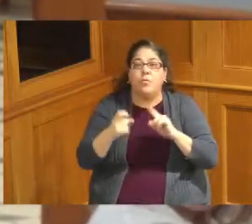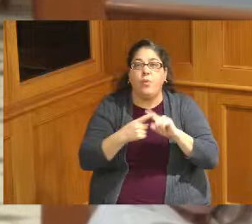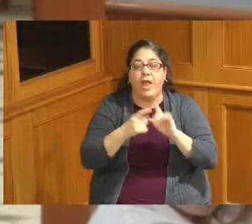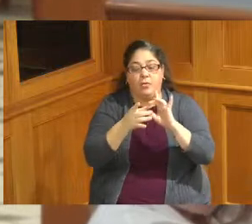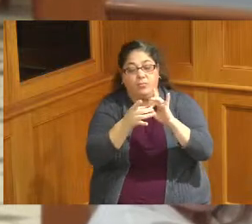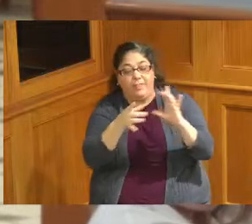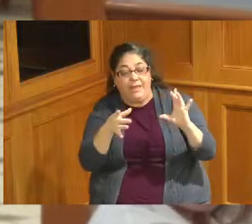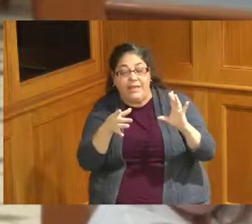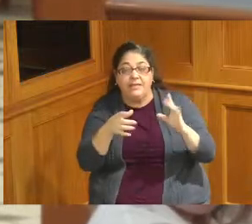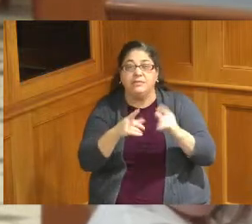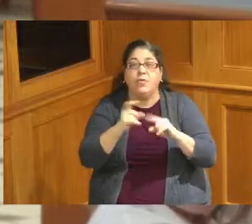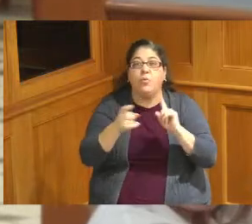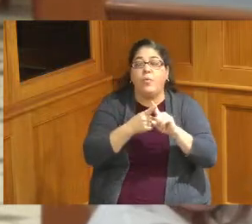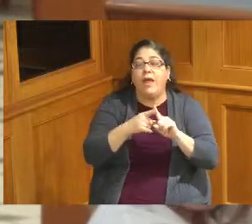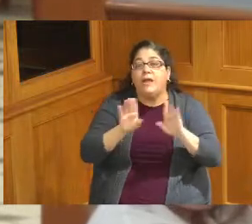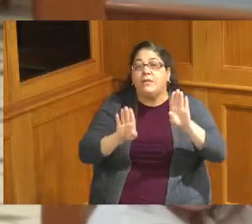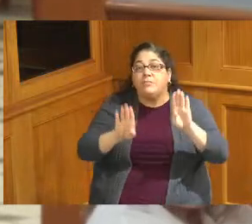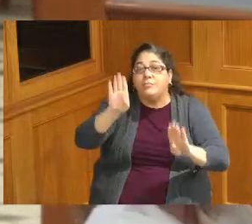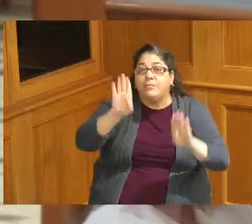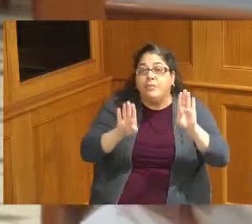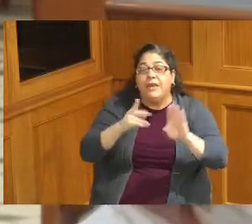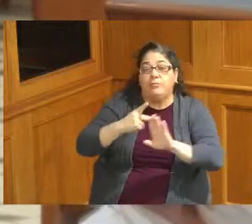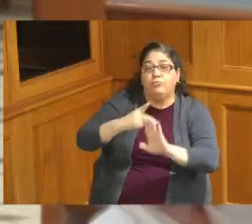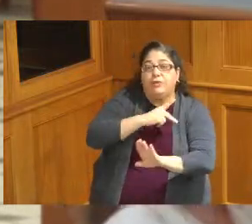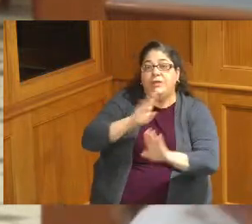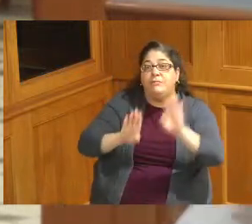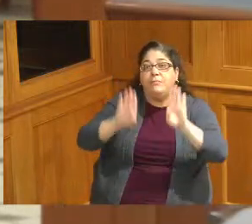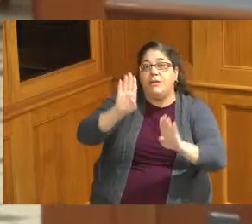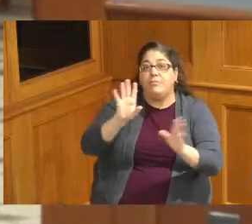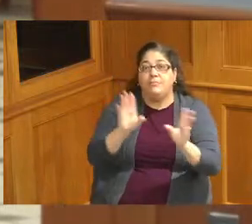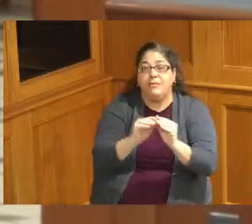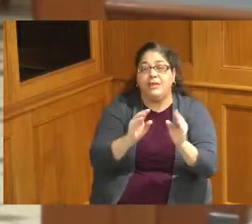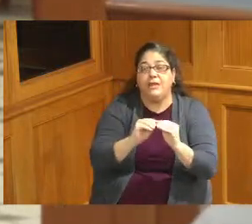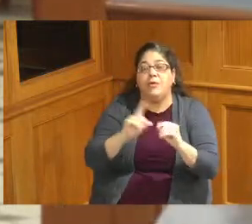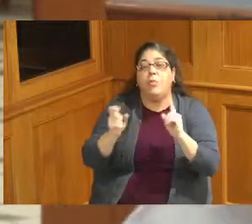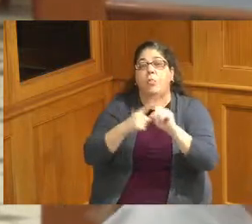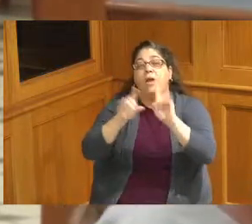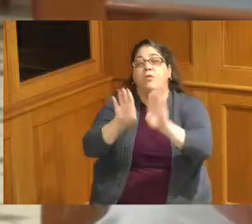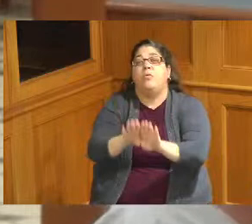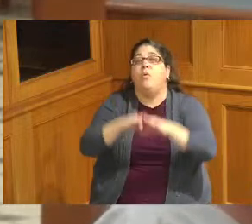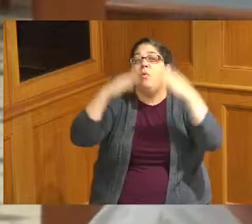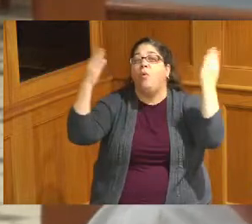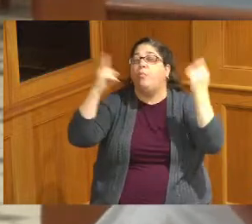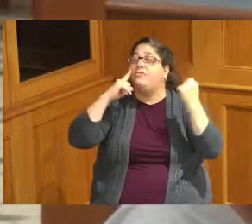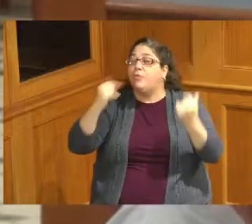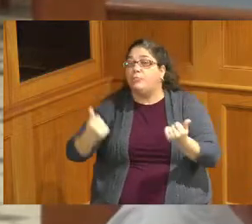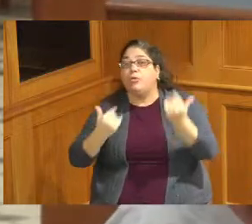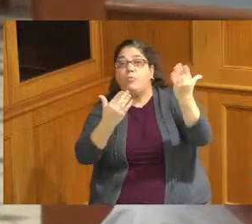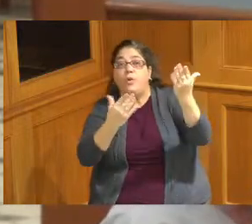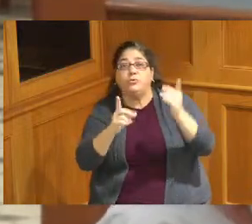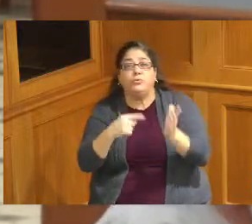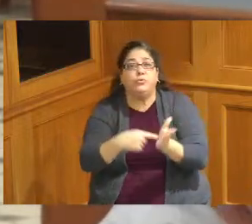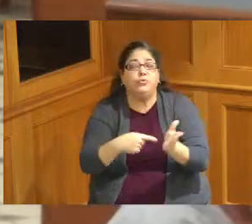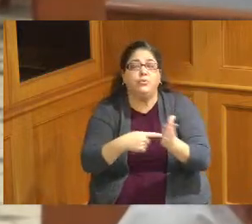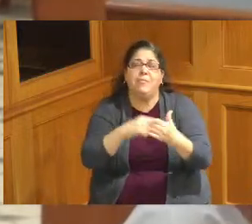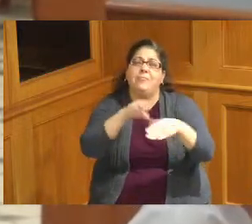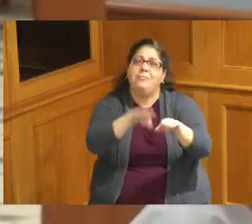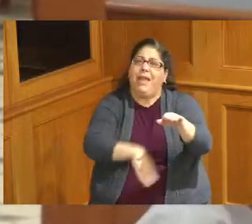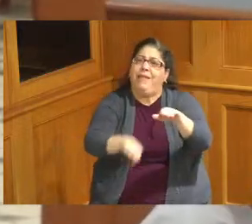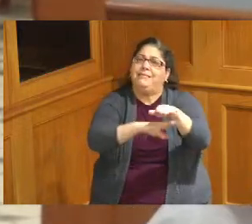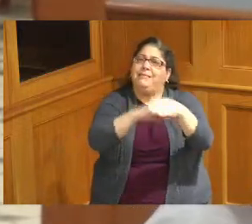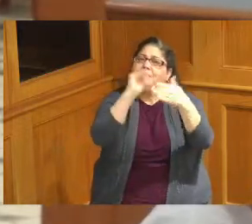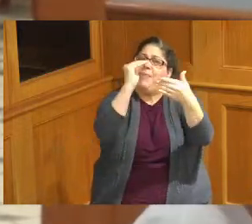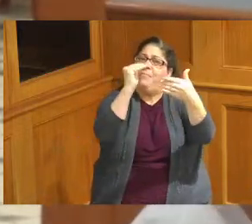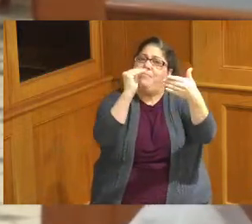released, when the pre-bid meetings are, when the opening of the proposal is due, all the basic material,